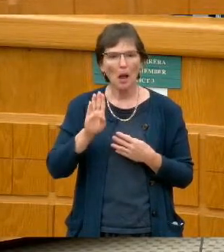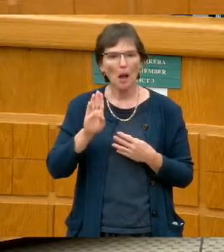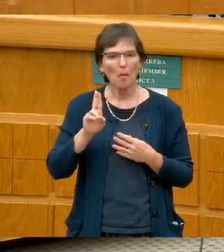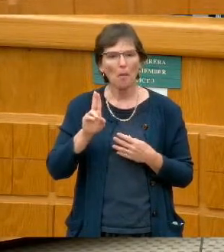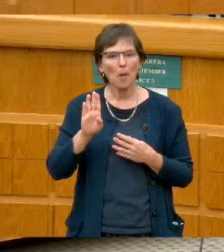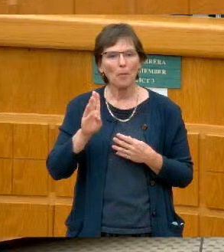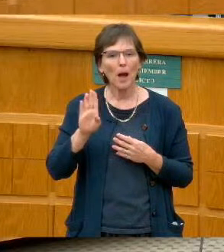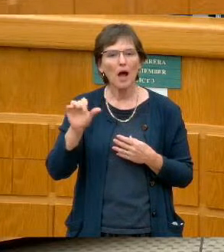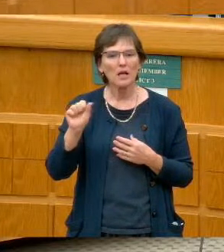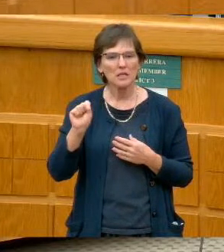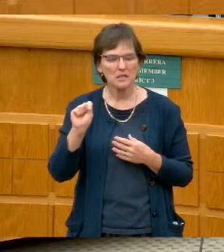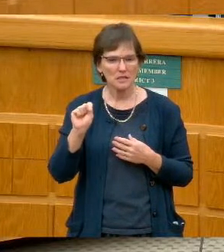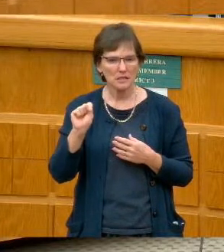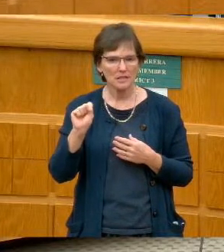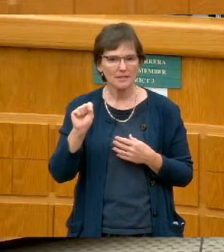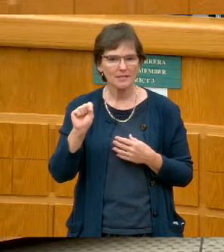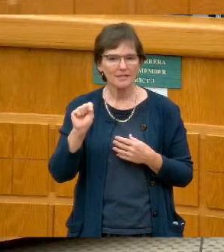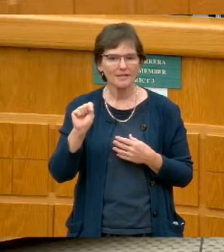11690,